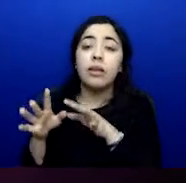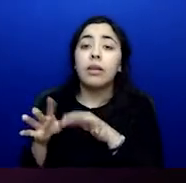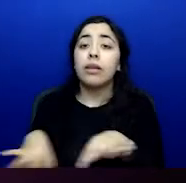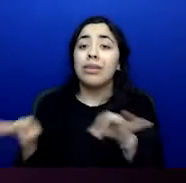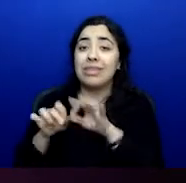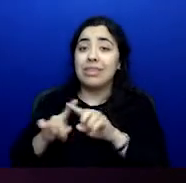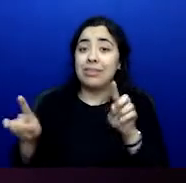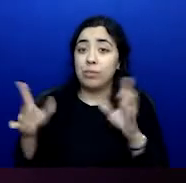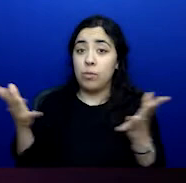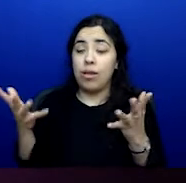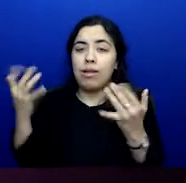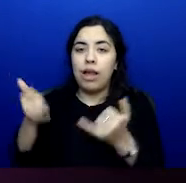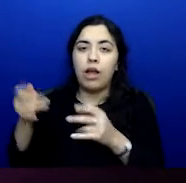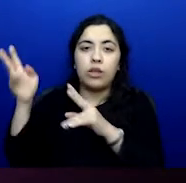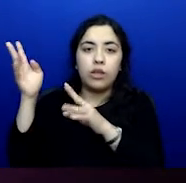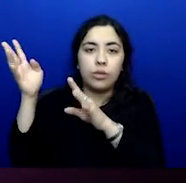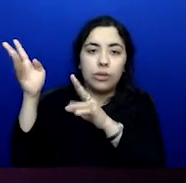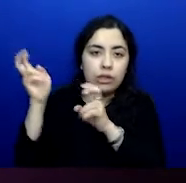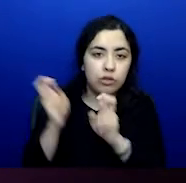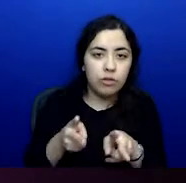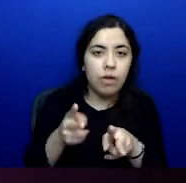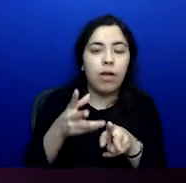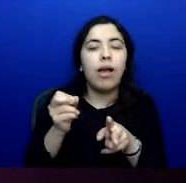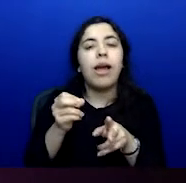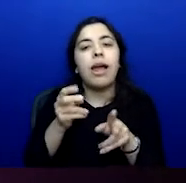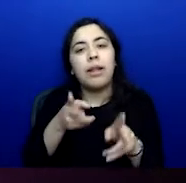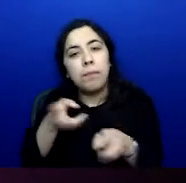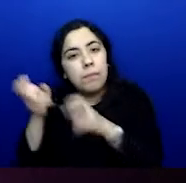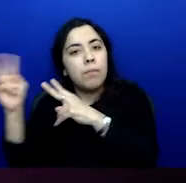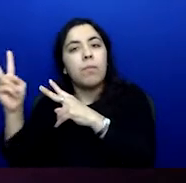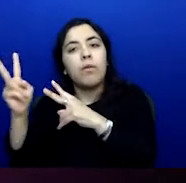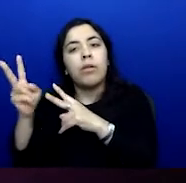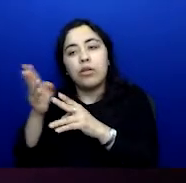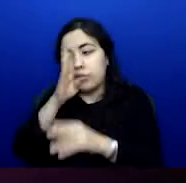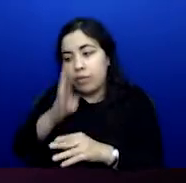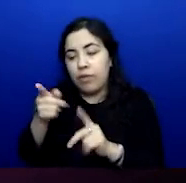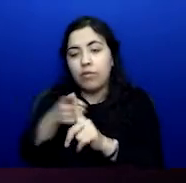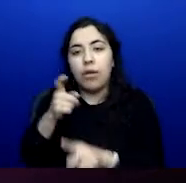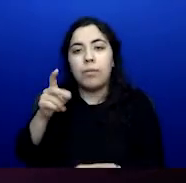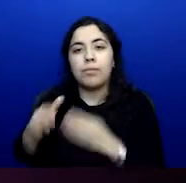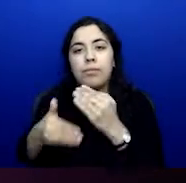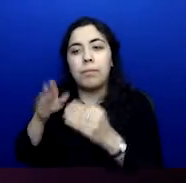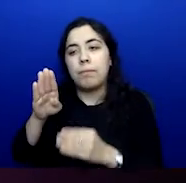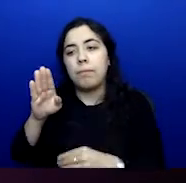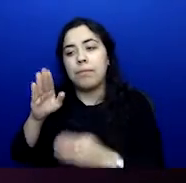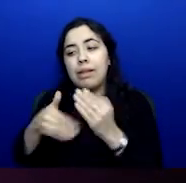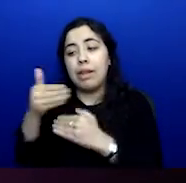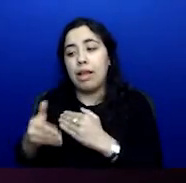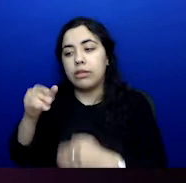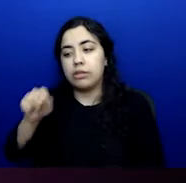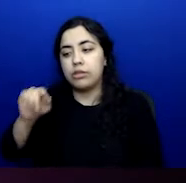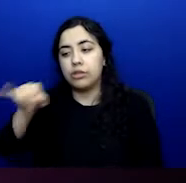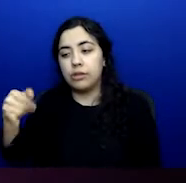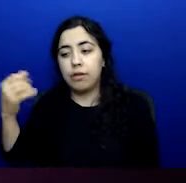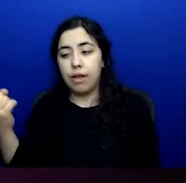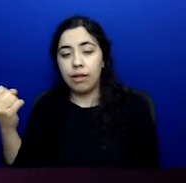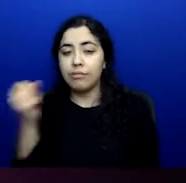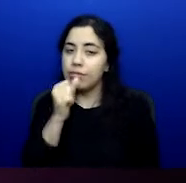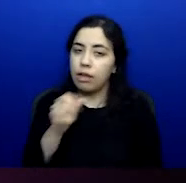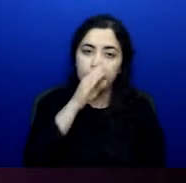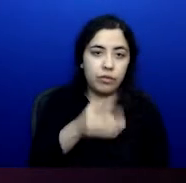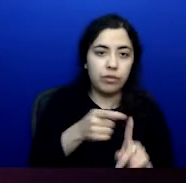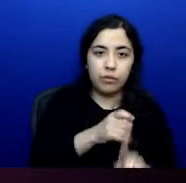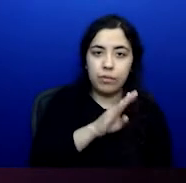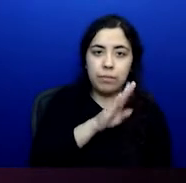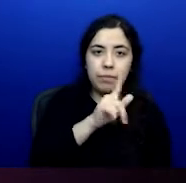is that now you install and import directly from Next.js instead of from Blitz. But beyond that, it's very much the same